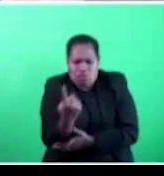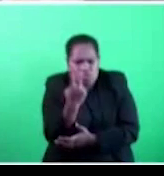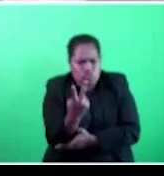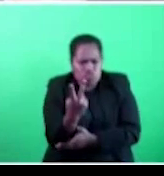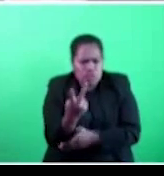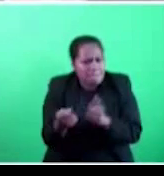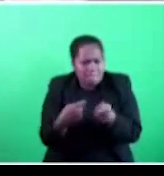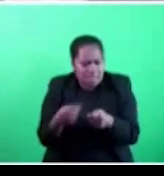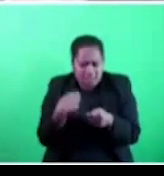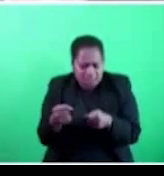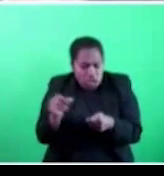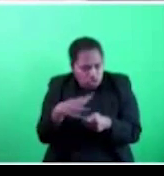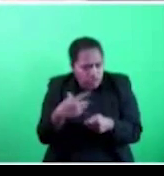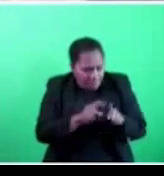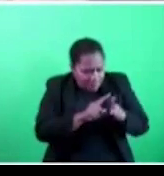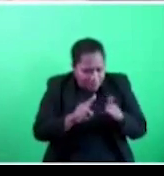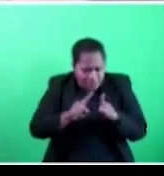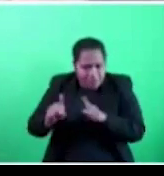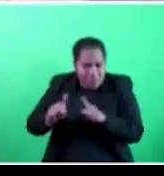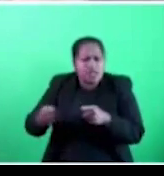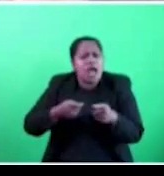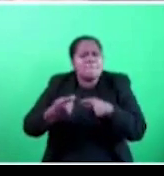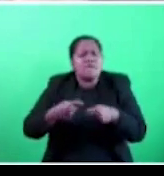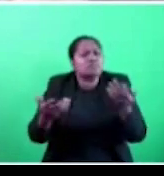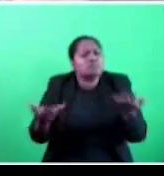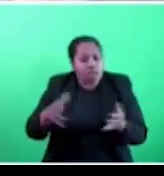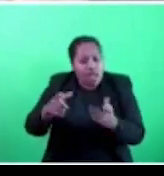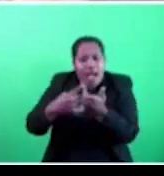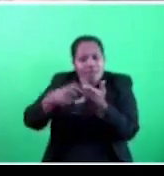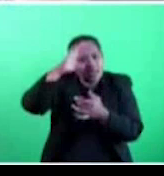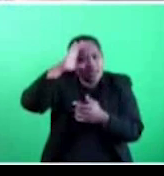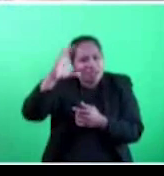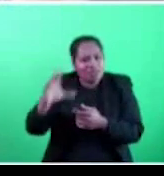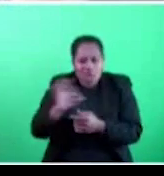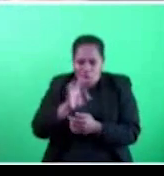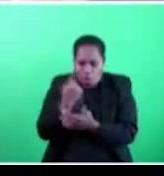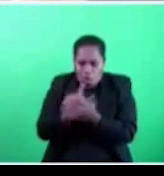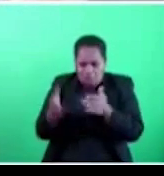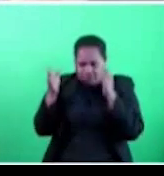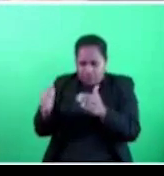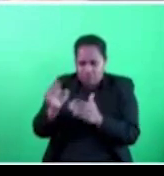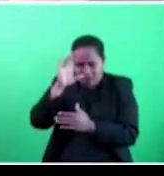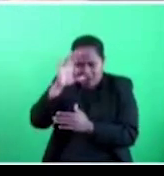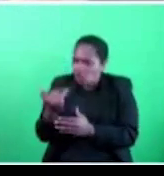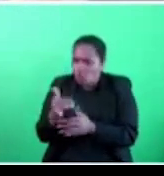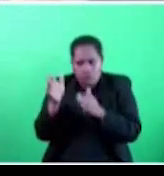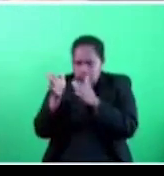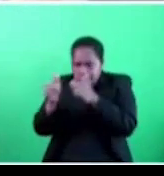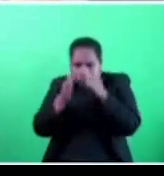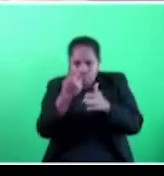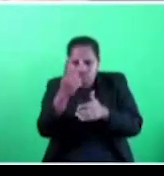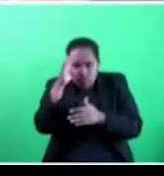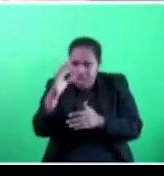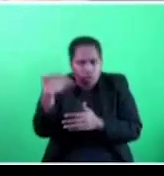source markets. So Fiji Airways, Mr. Speaker, sir, has done wonderfully well in that respect. And I think all of us as Fijians are very much proud of